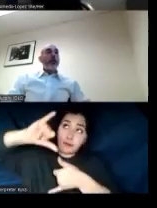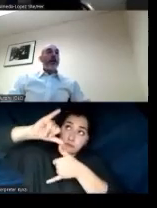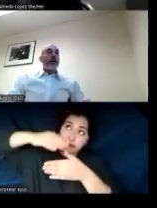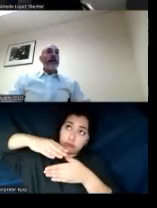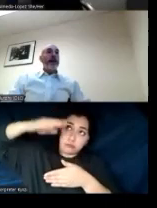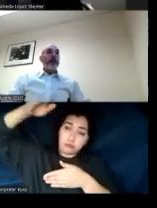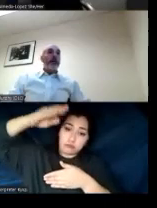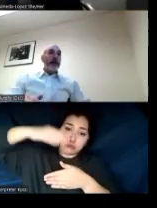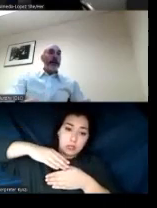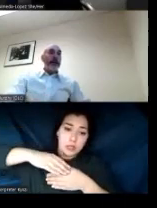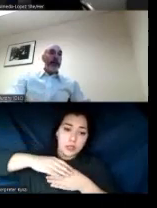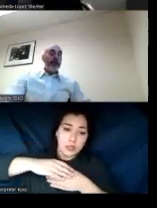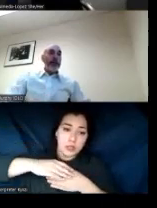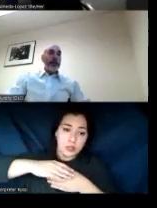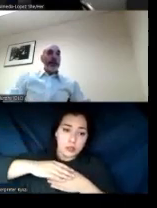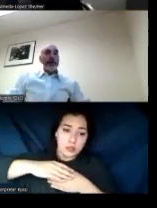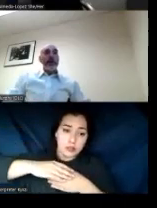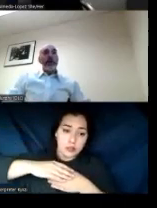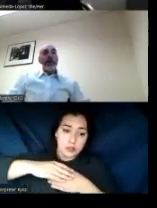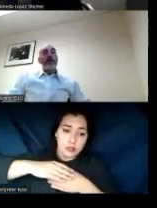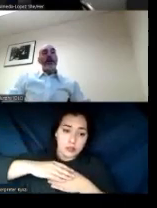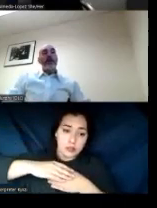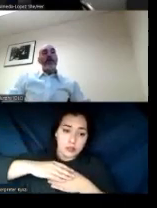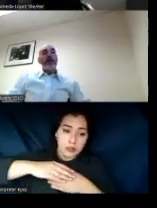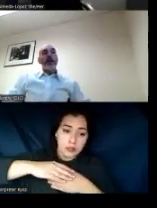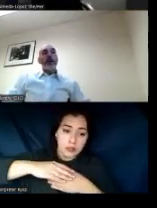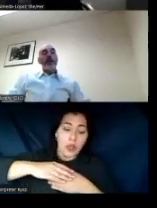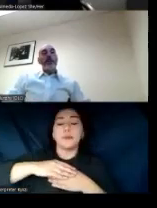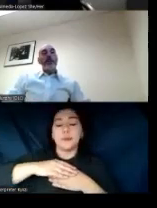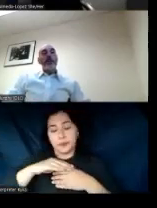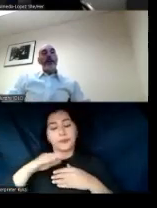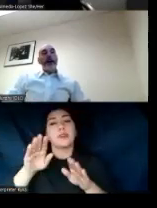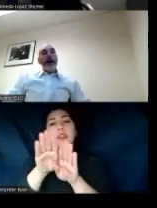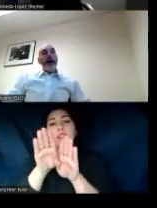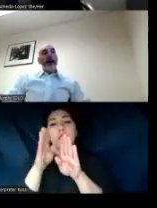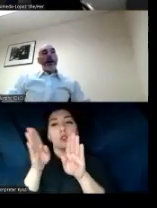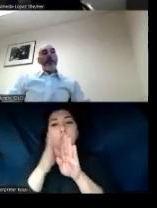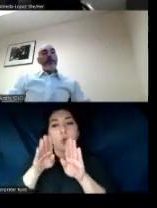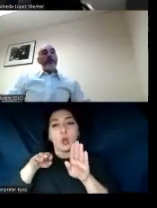a quarter of an inch that you have to go over in order to go through the door.